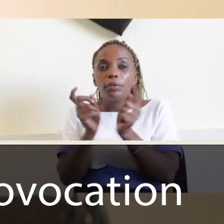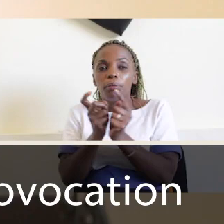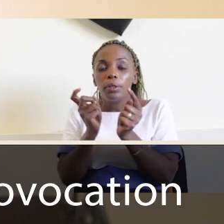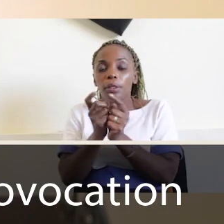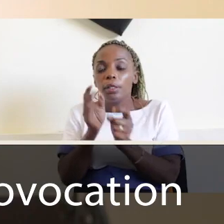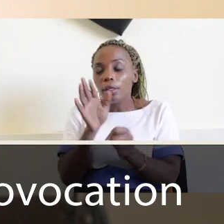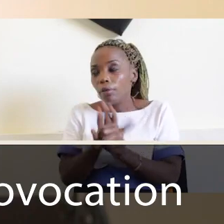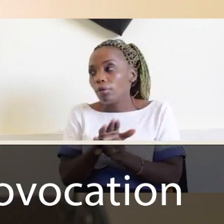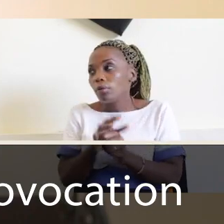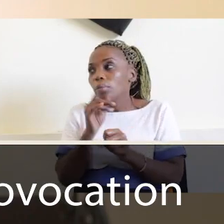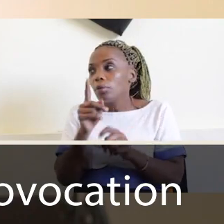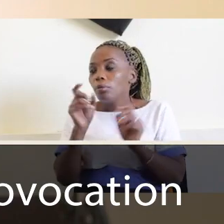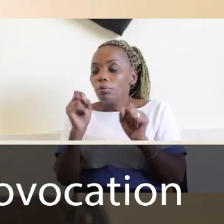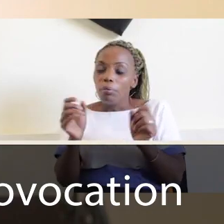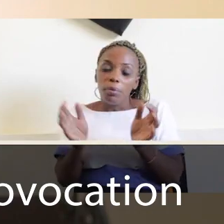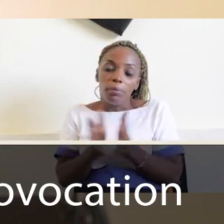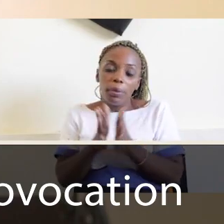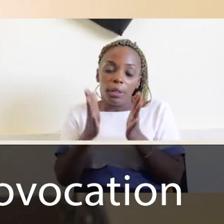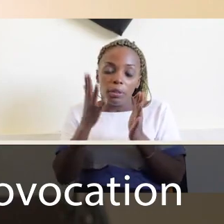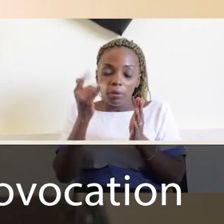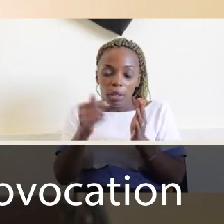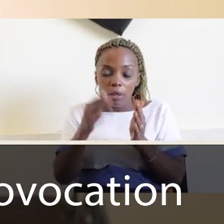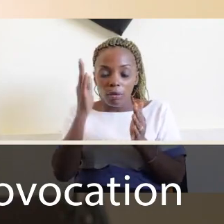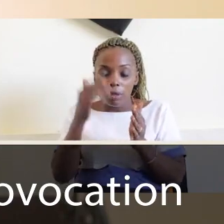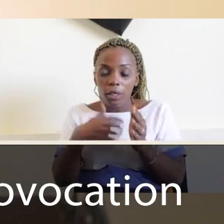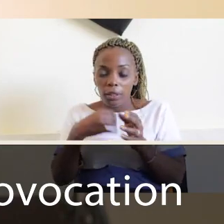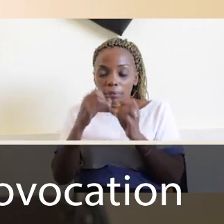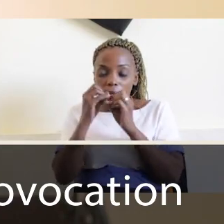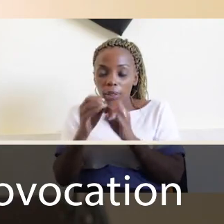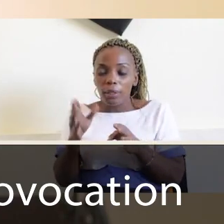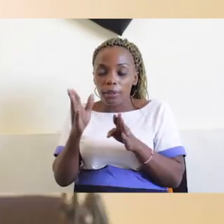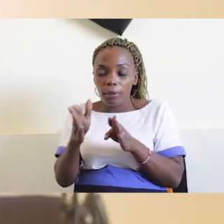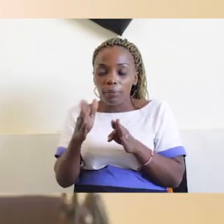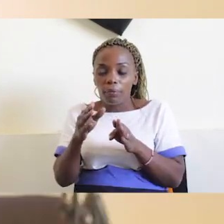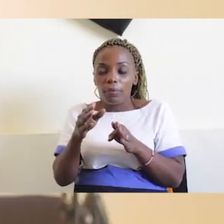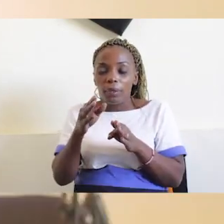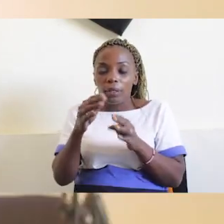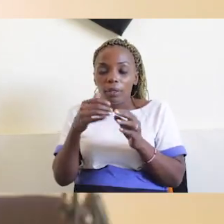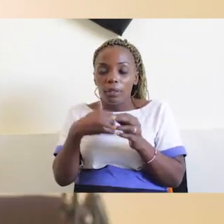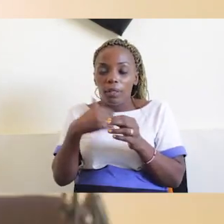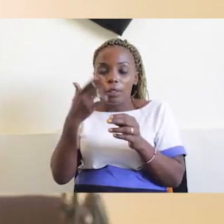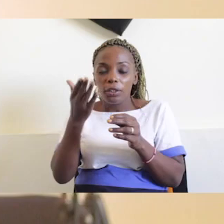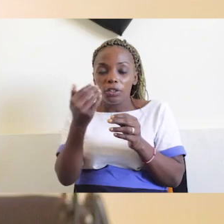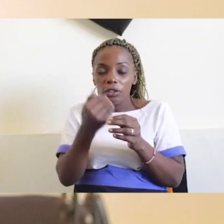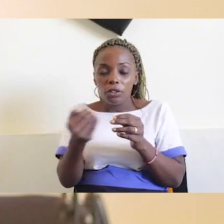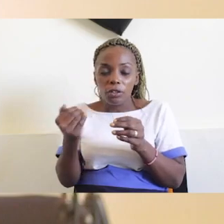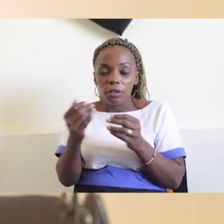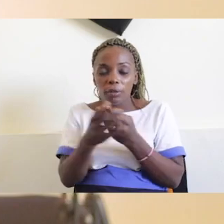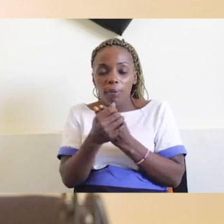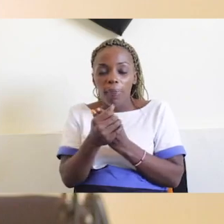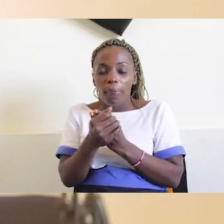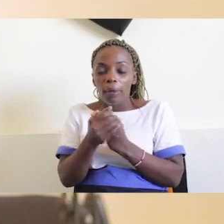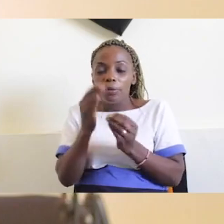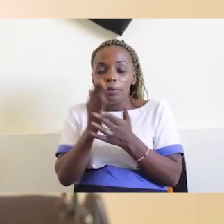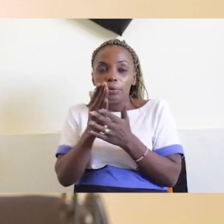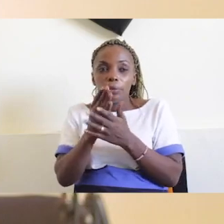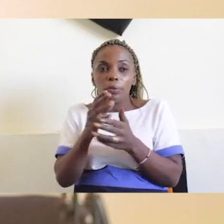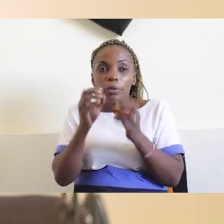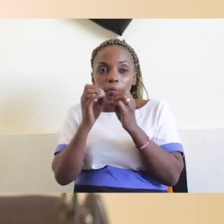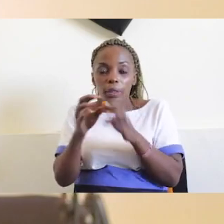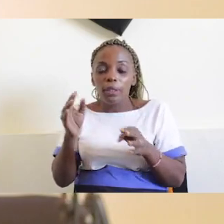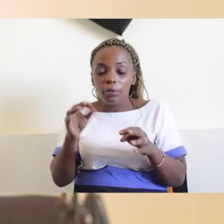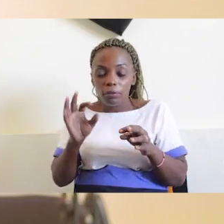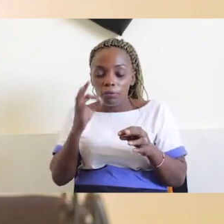that she can be praised because God had blessed her, or rather she had children. She was blessed with the